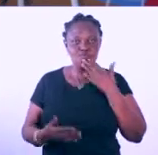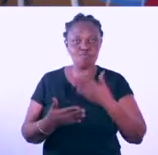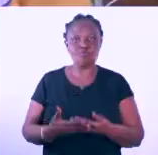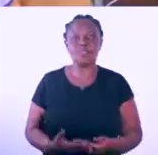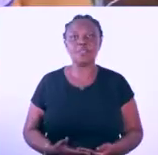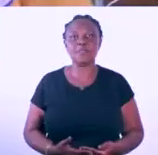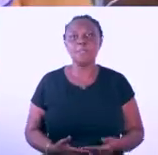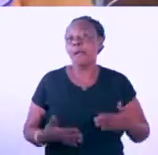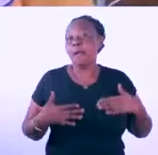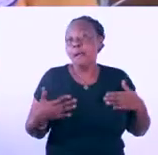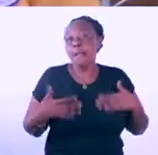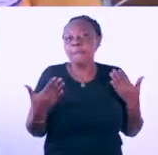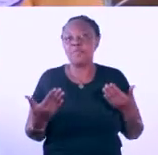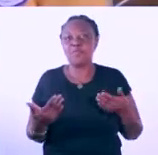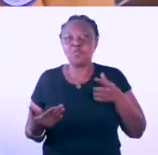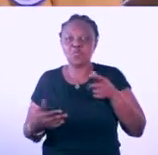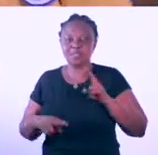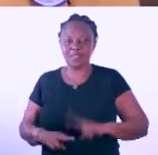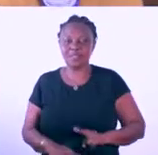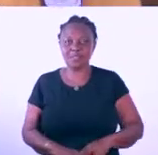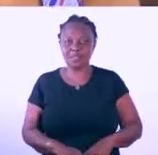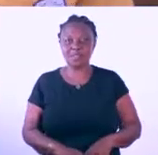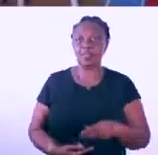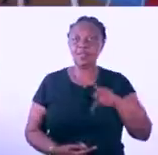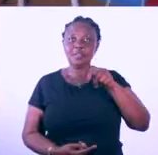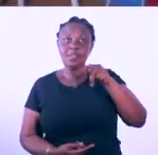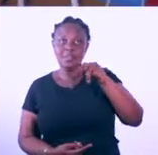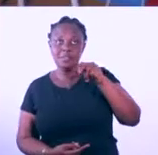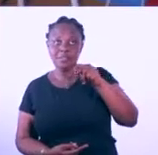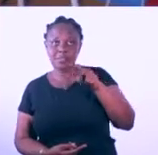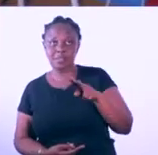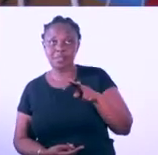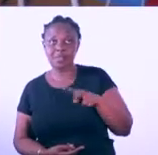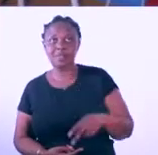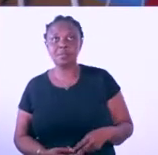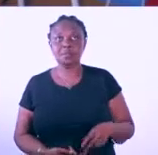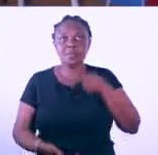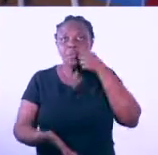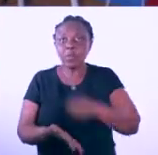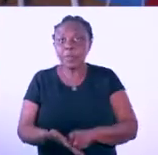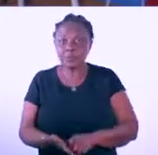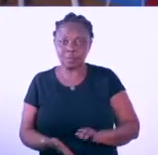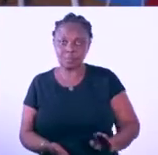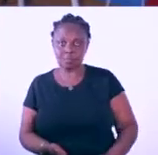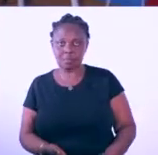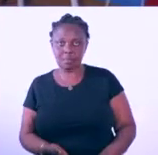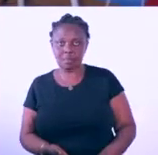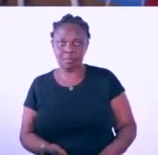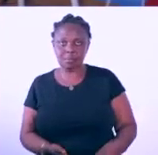am very happy to have you. Kindly sit. Put your pencil down. Because of